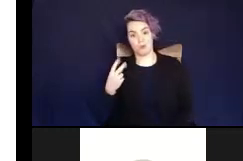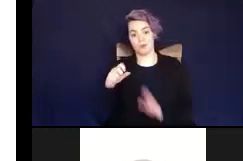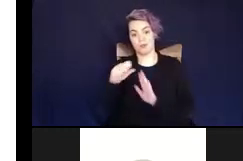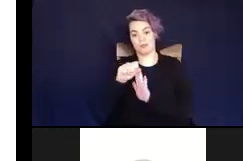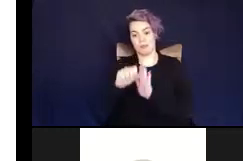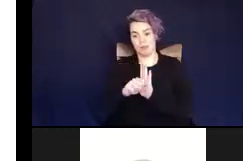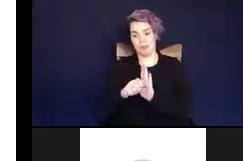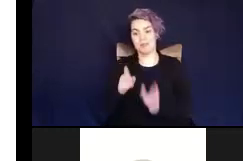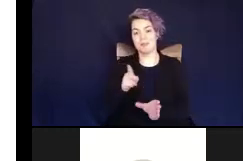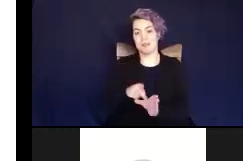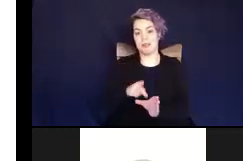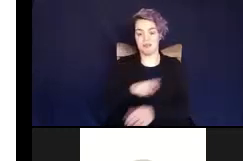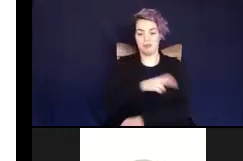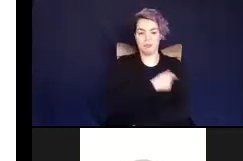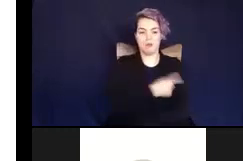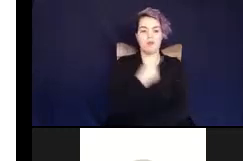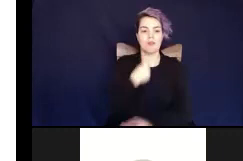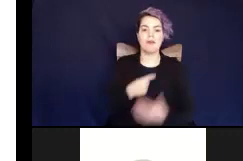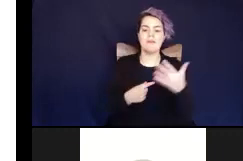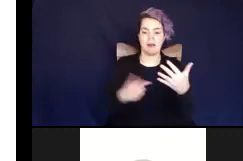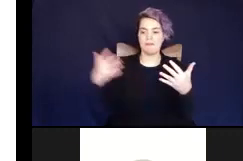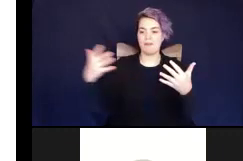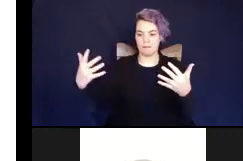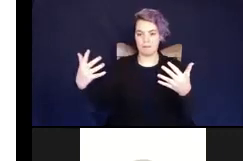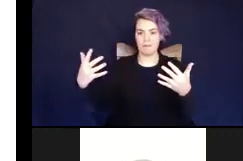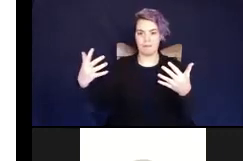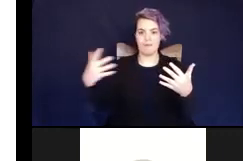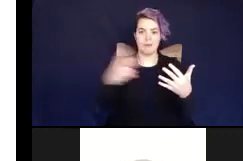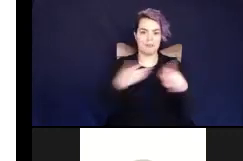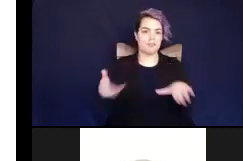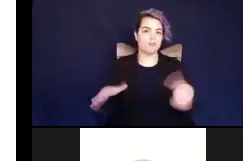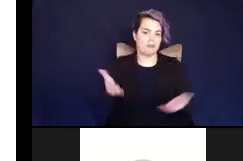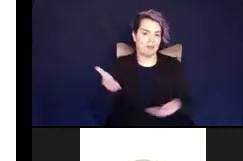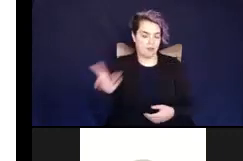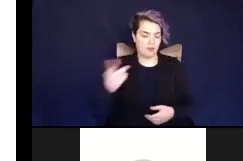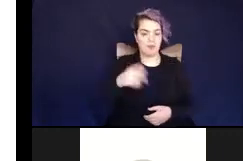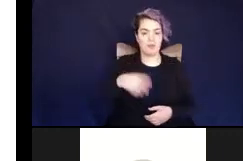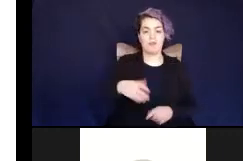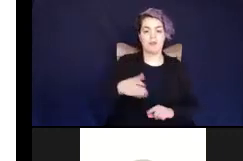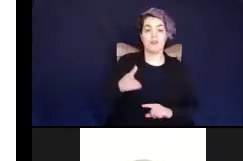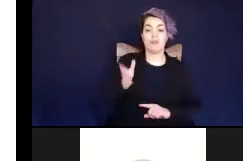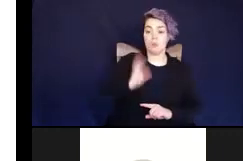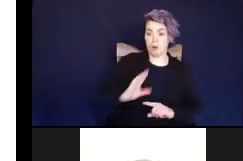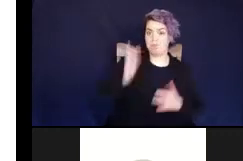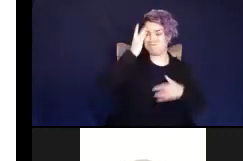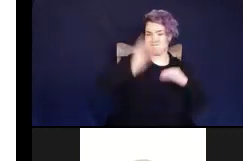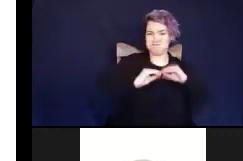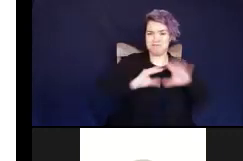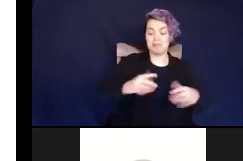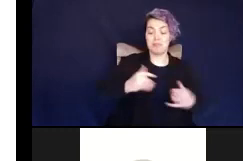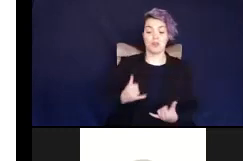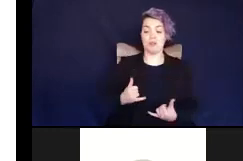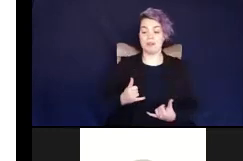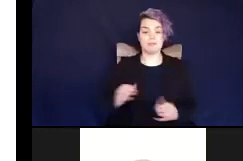said, died. There were outbreaks. Currently, there are no longer outbreaks. I think one of